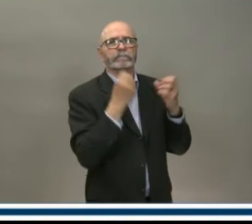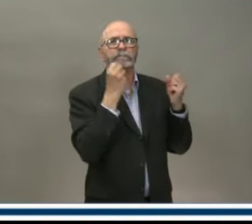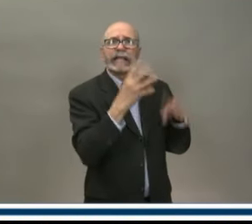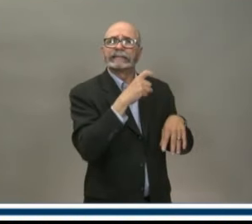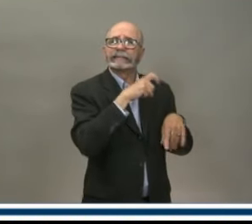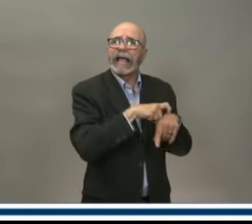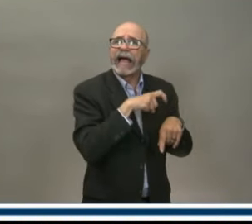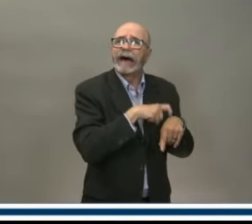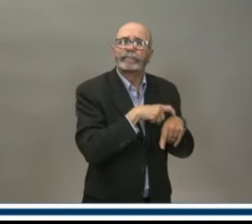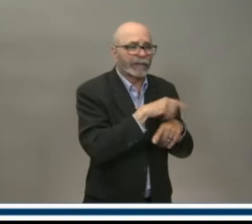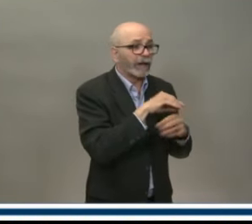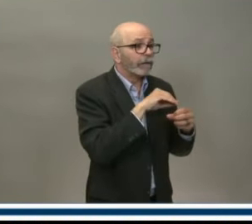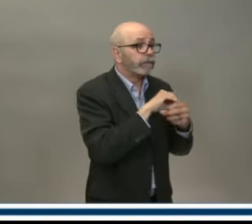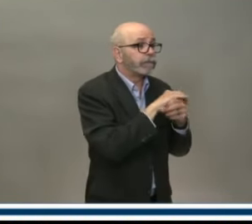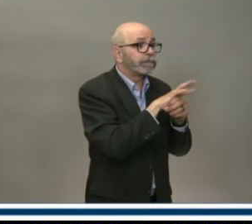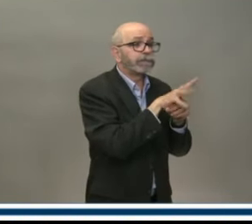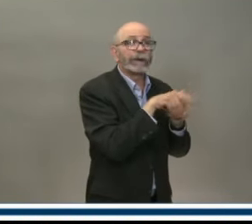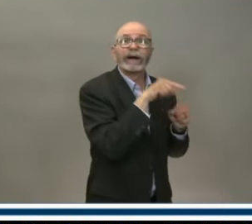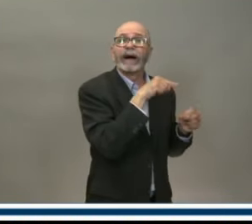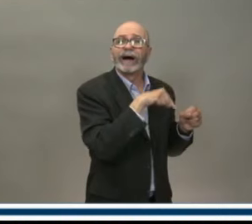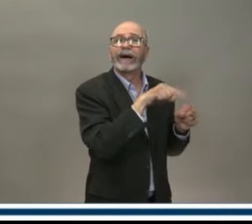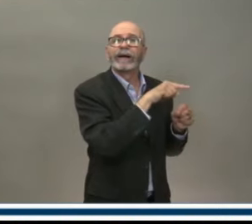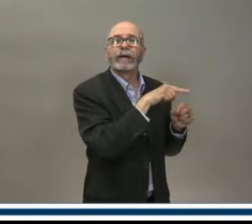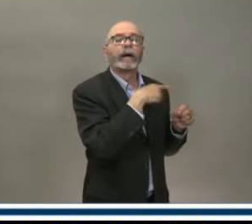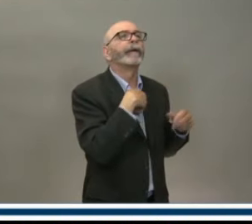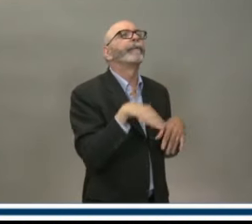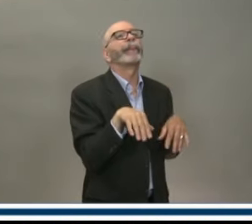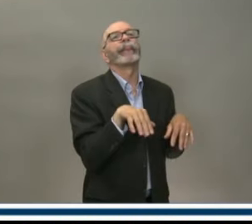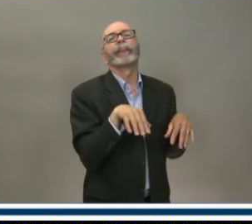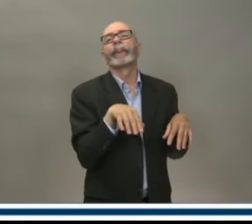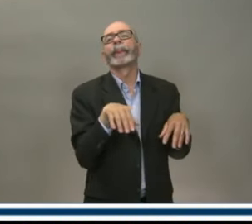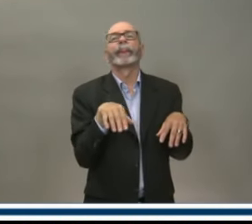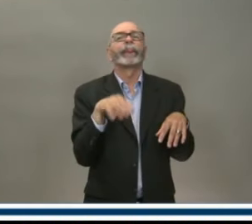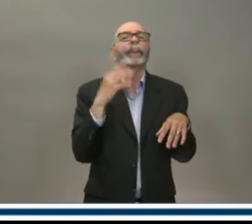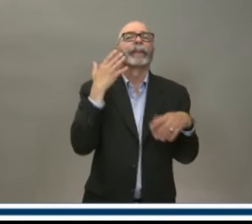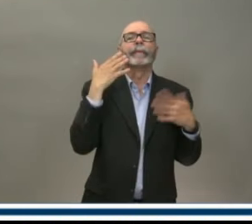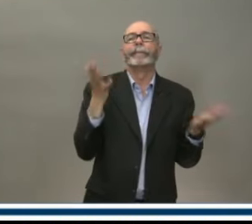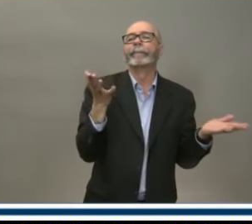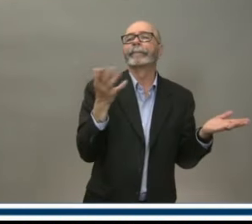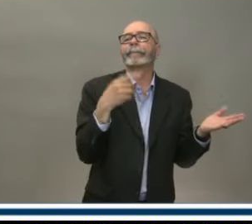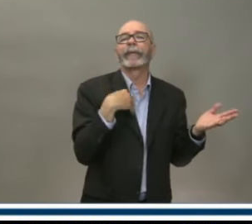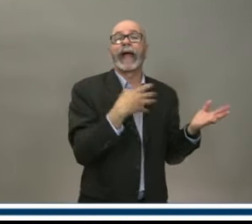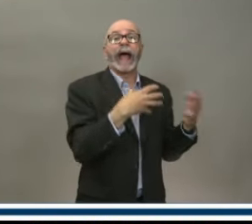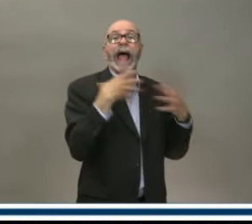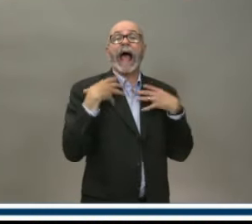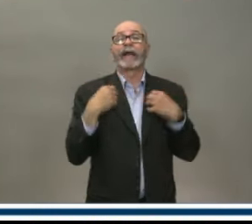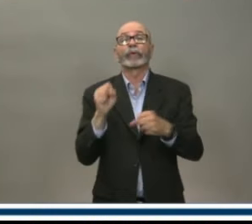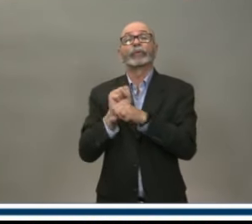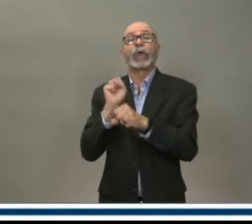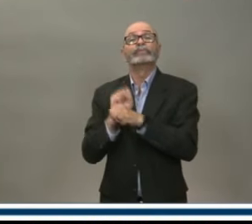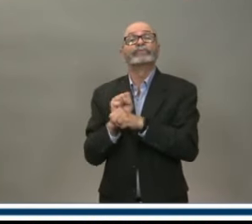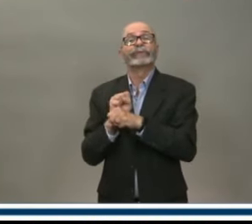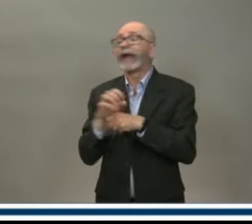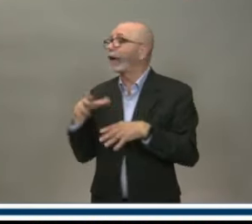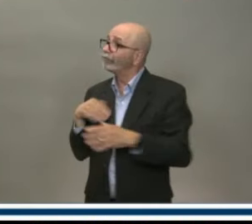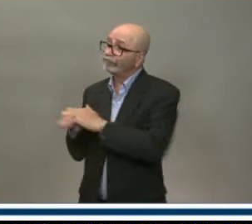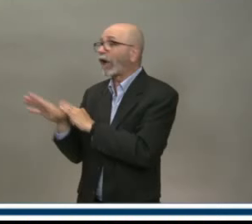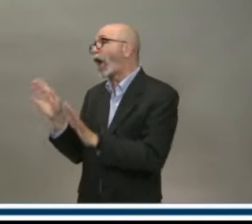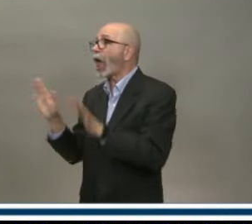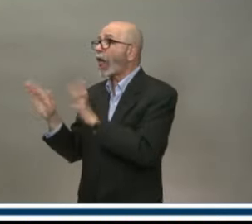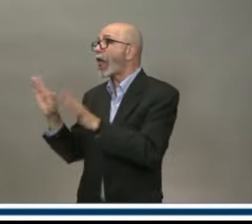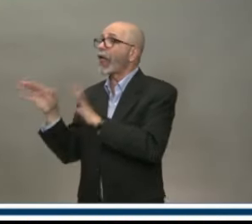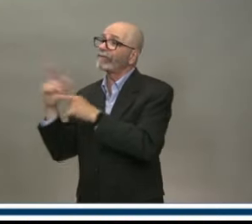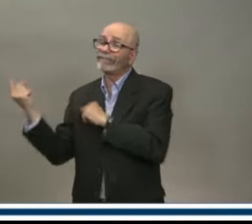COVID virus was brought in unknowingly by a number of healthcare workers, and that just by bad